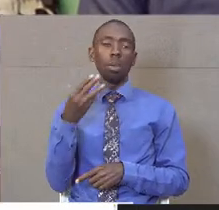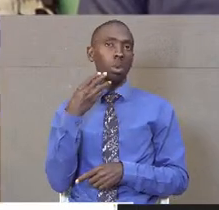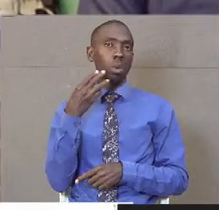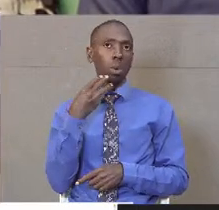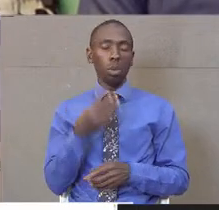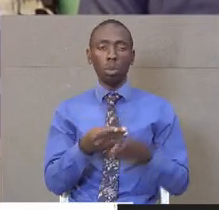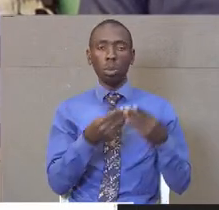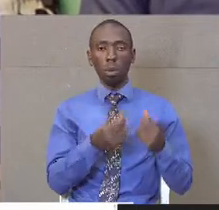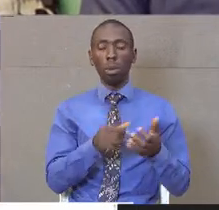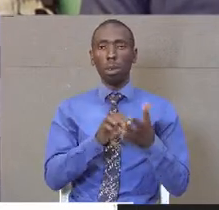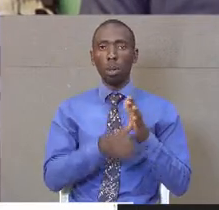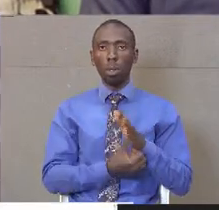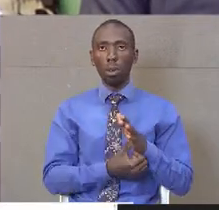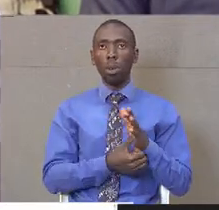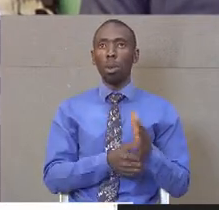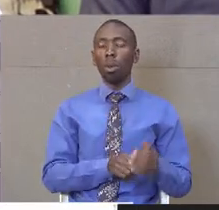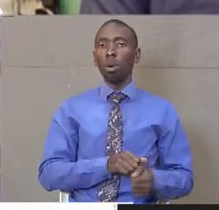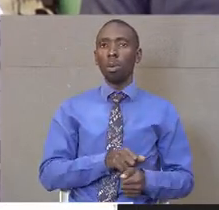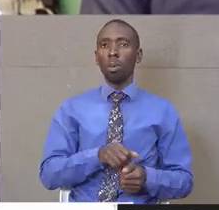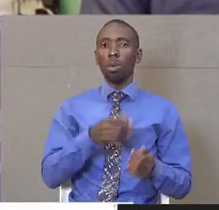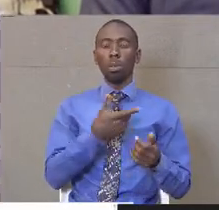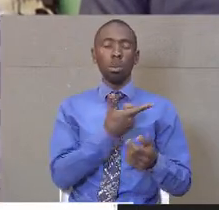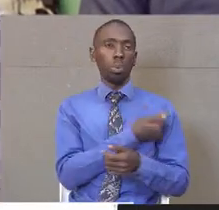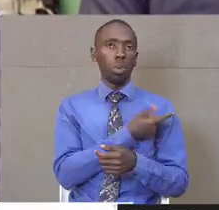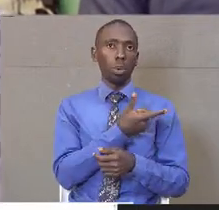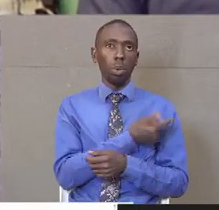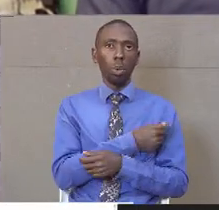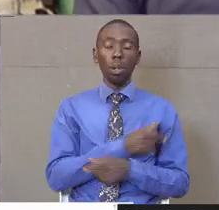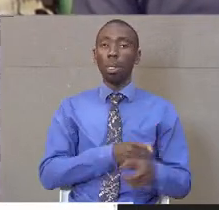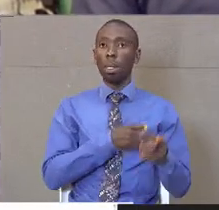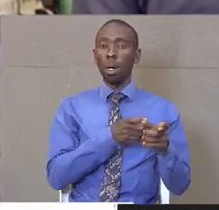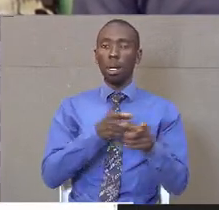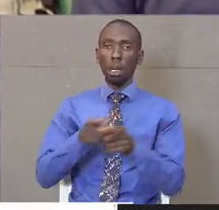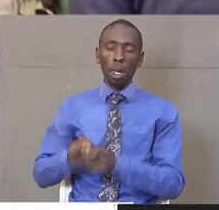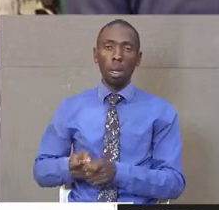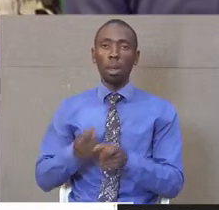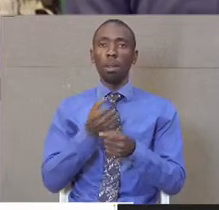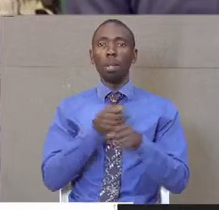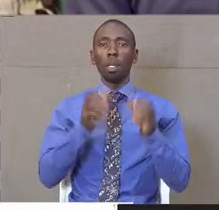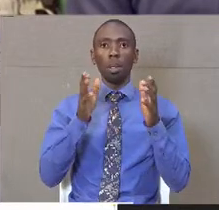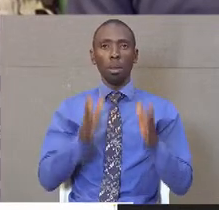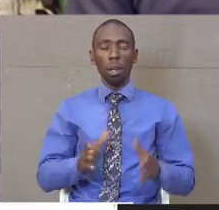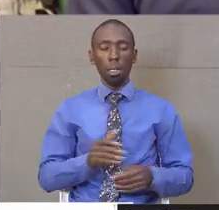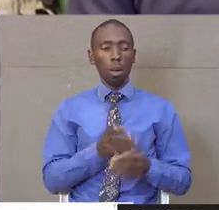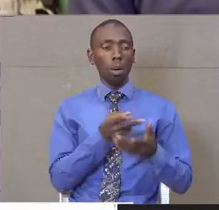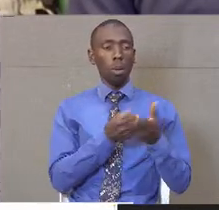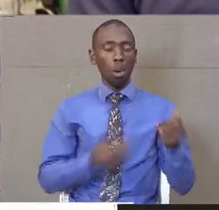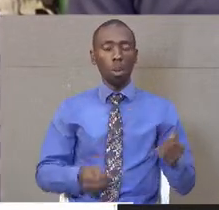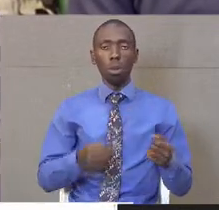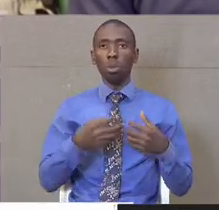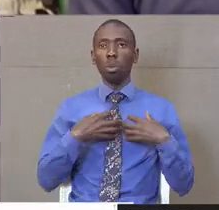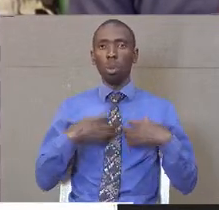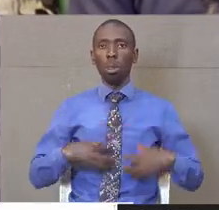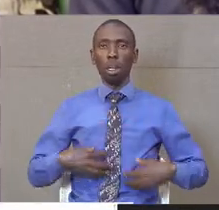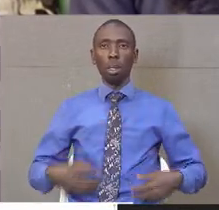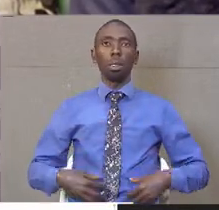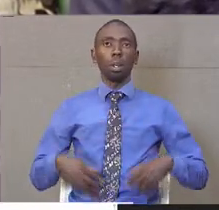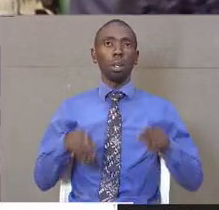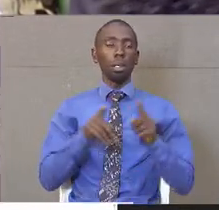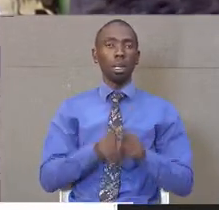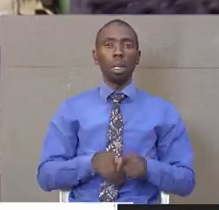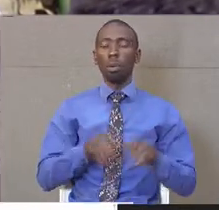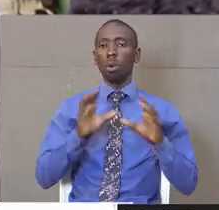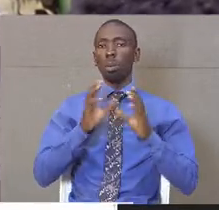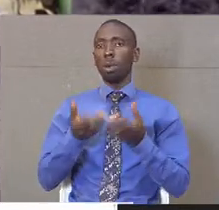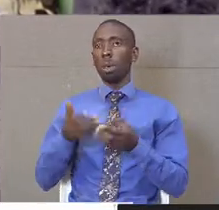cost of treating the gun violence victims, both soldiers and civilians. At that point, the hospital